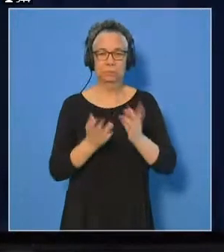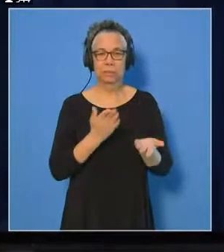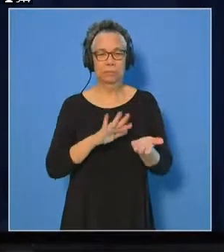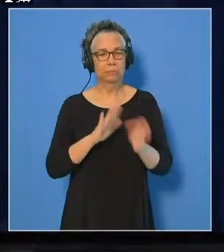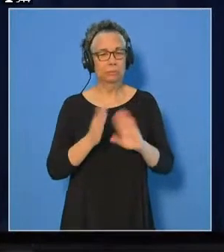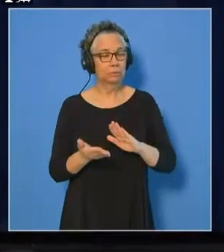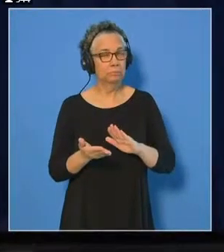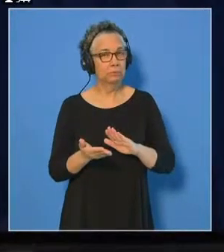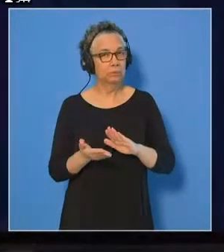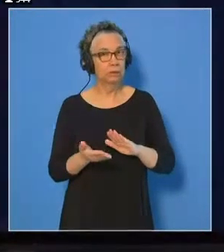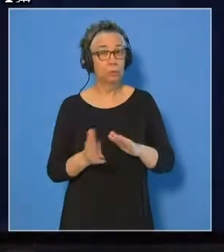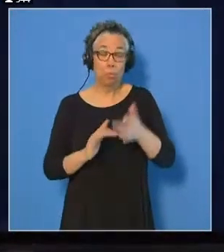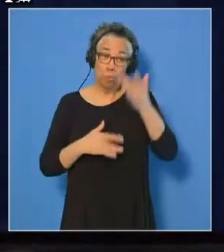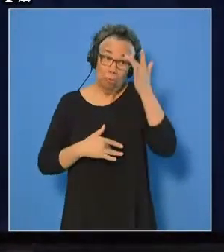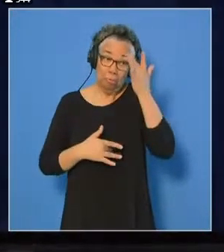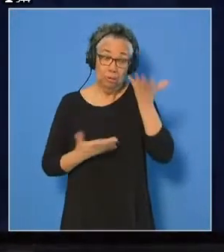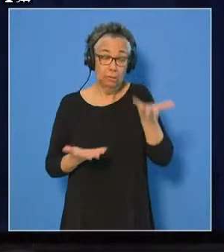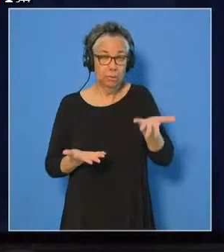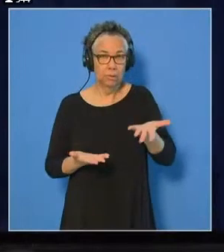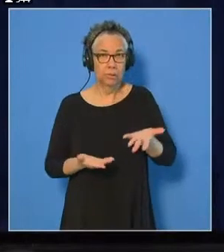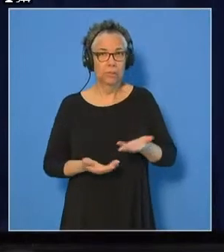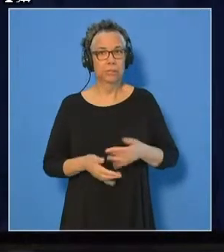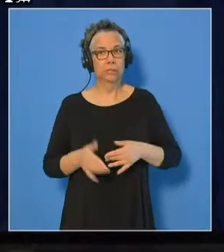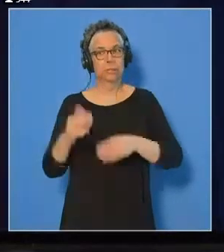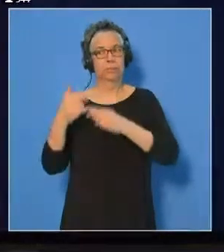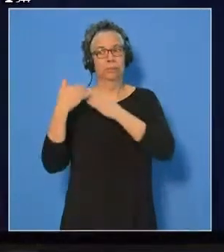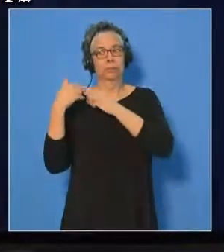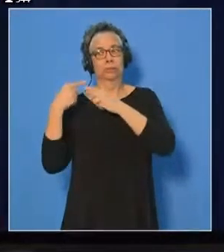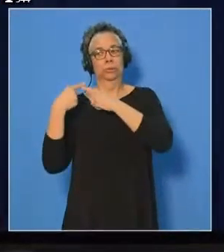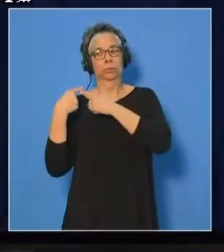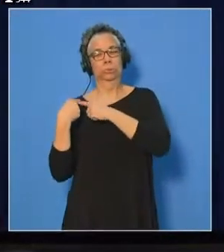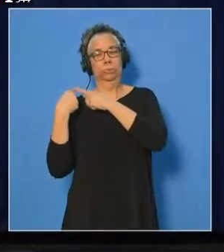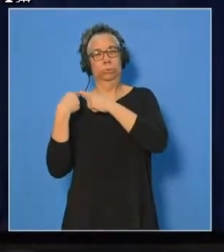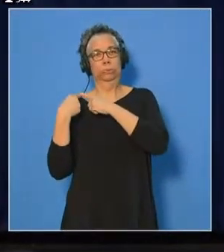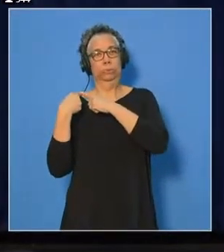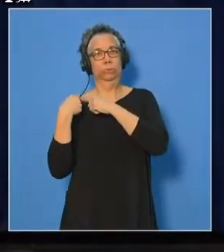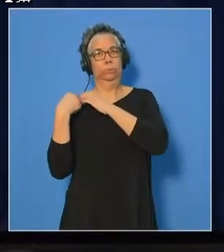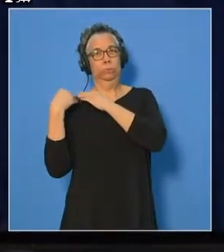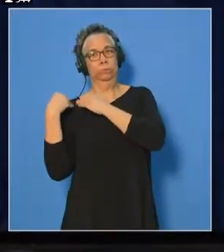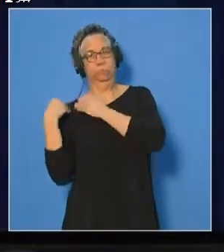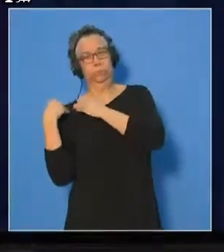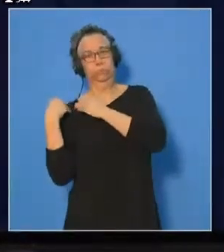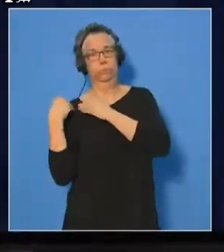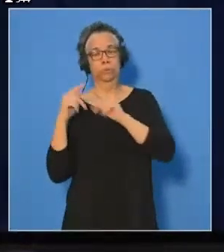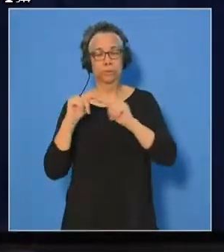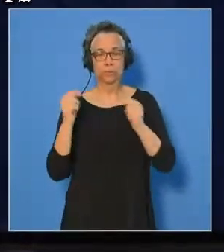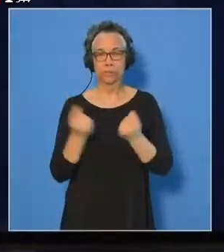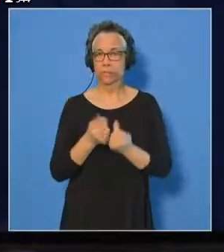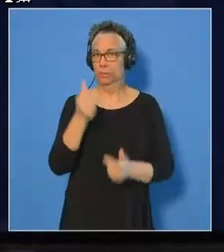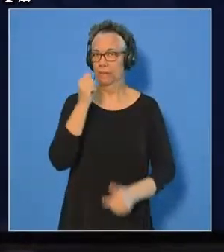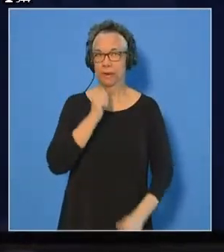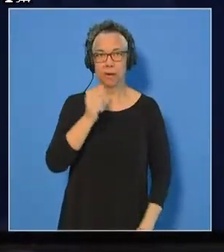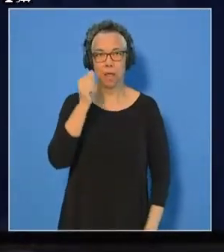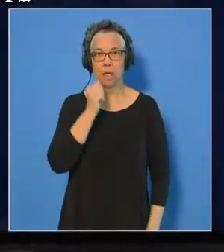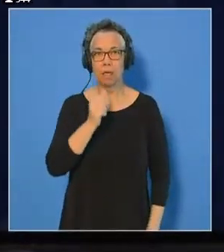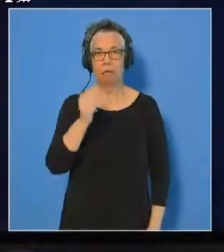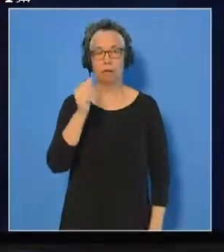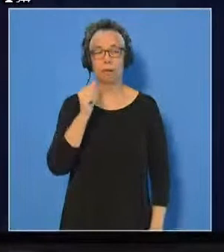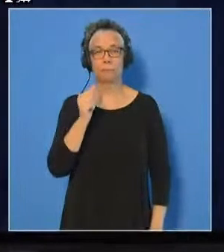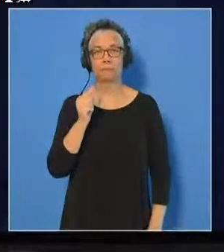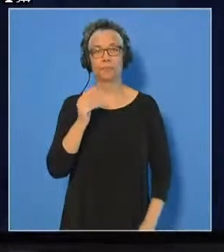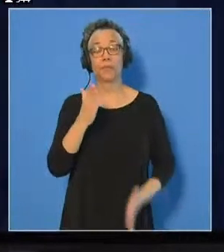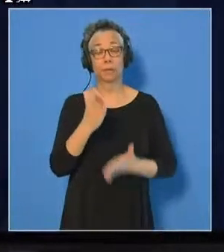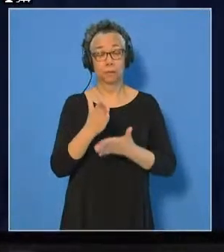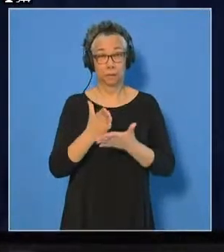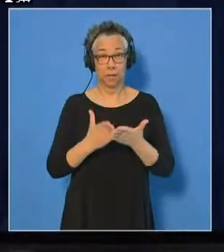could get sick. That weighs on us and it weighs on me every single day. There are some